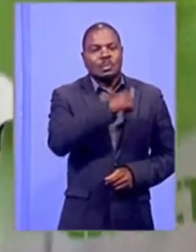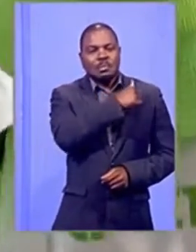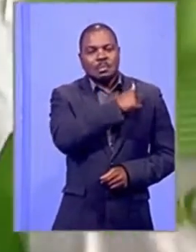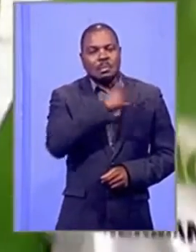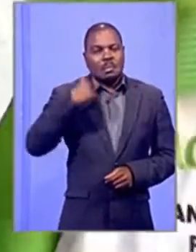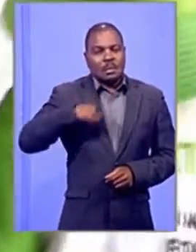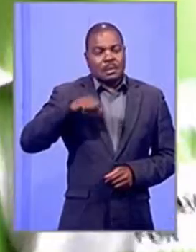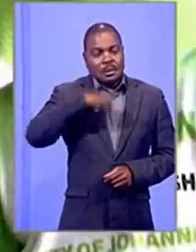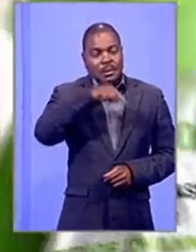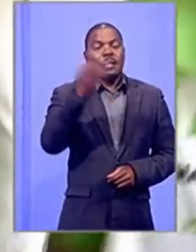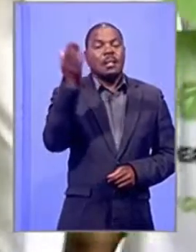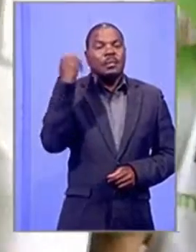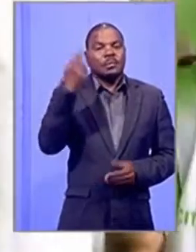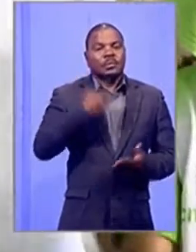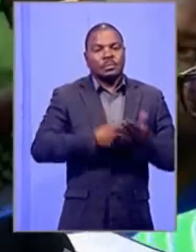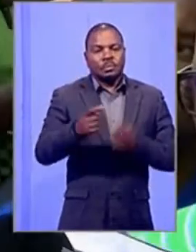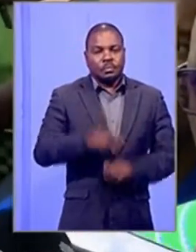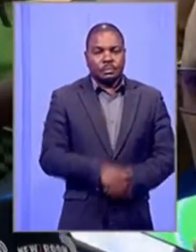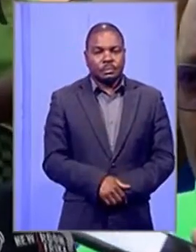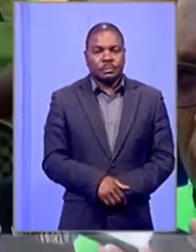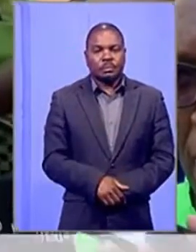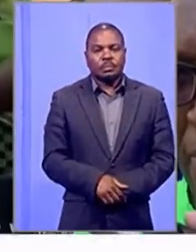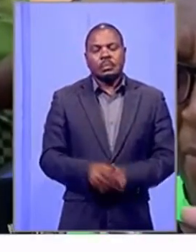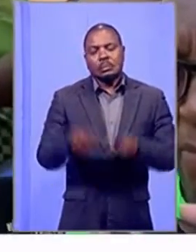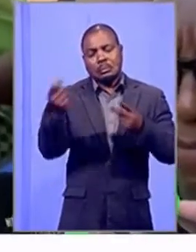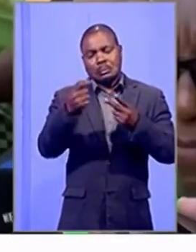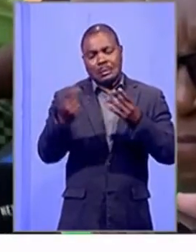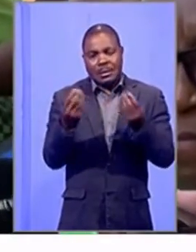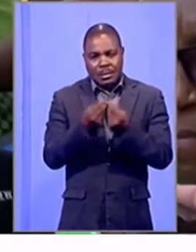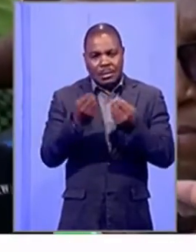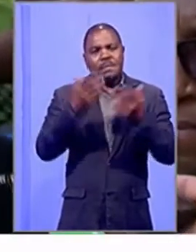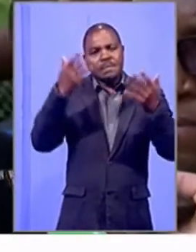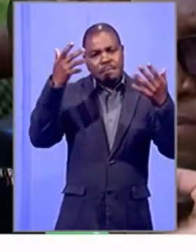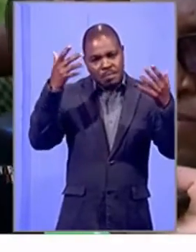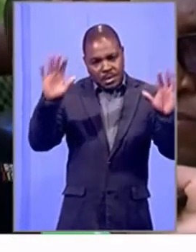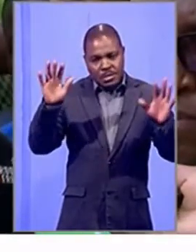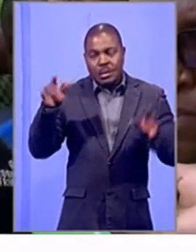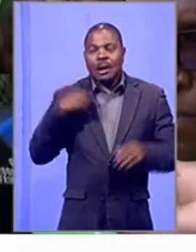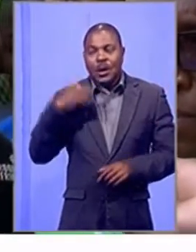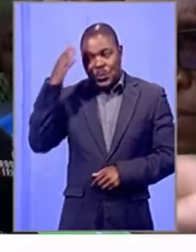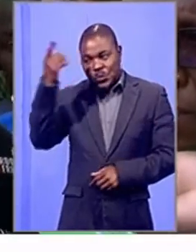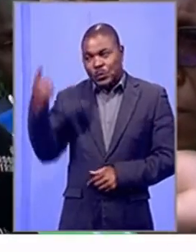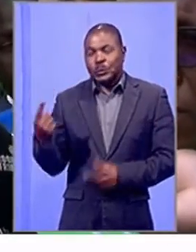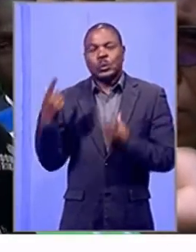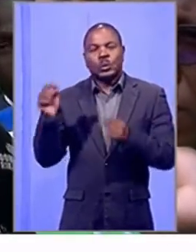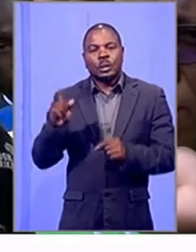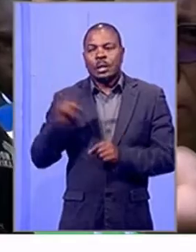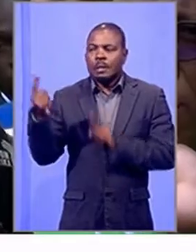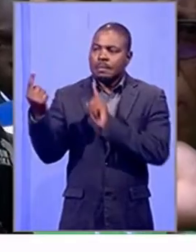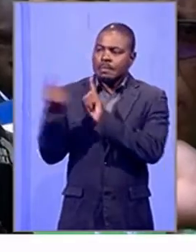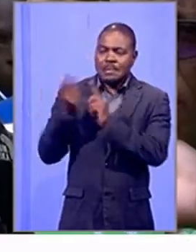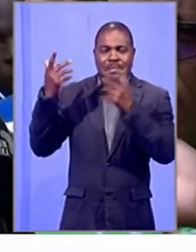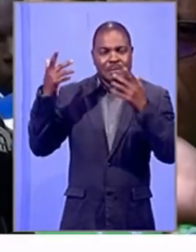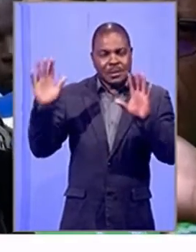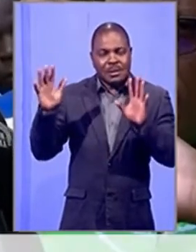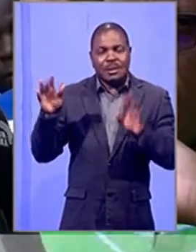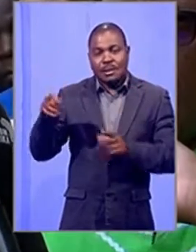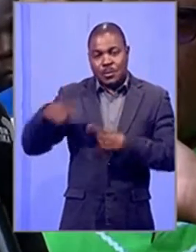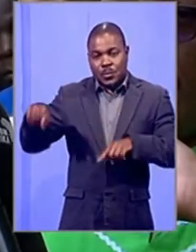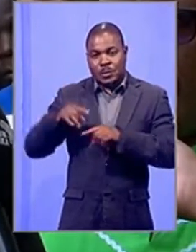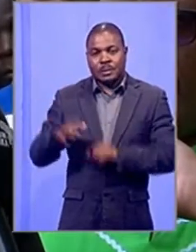go feta. We have lists of things that they've done. Even we were approached in every way possible.